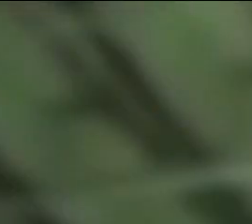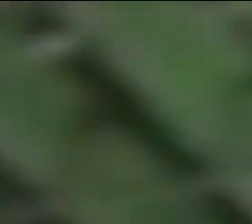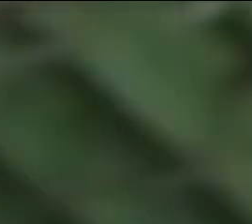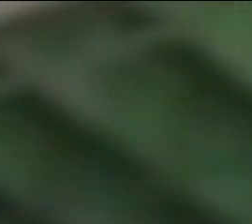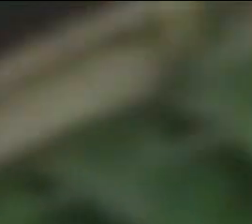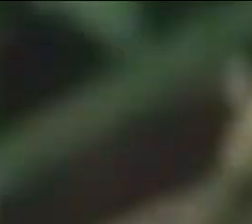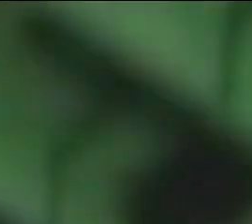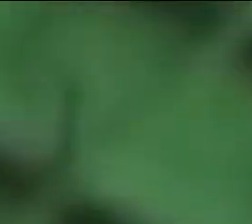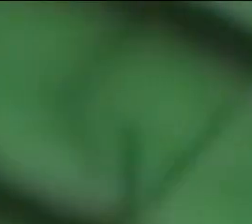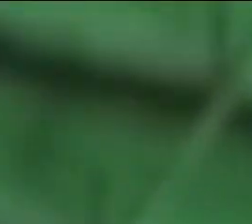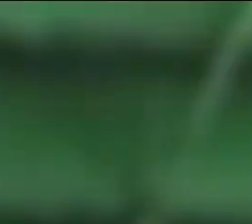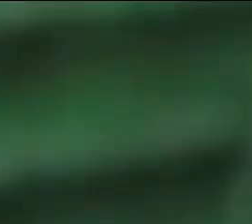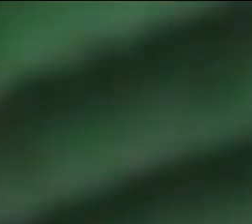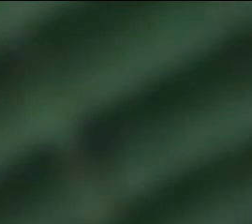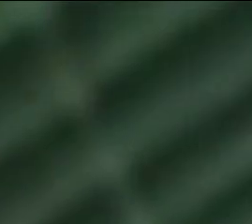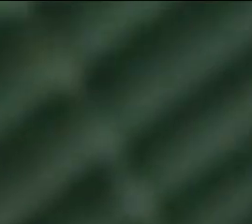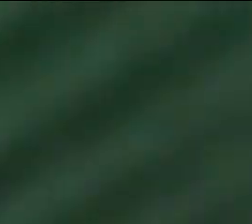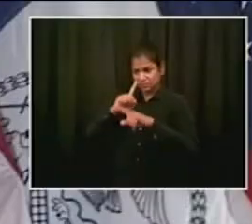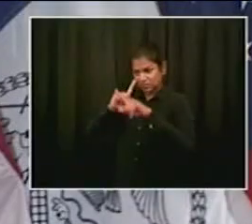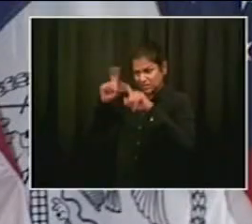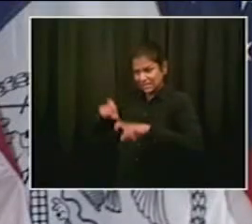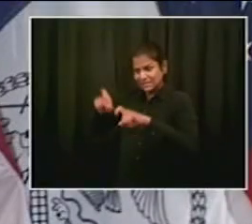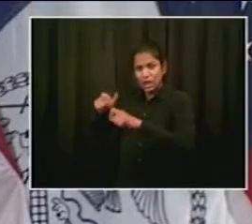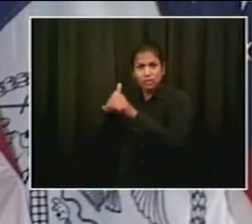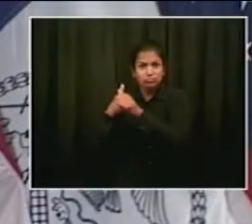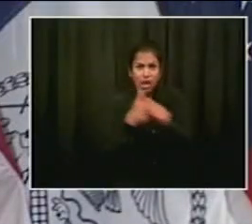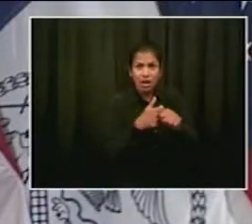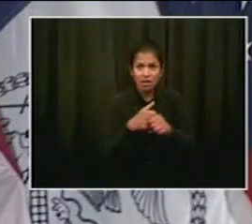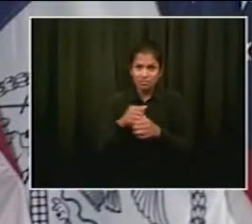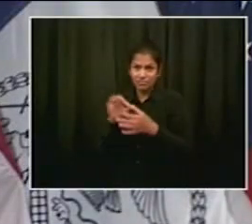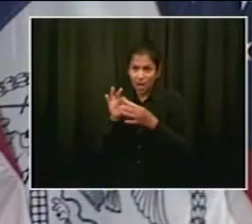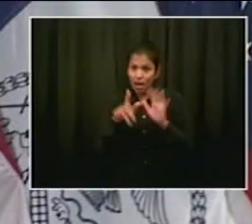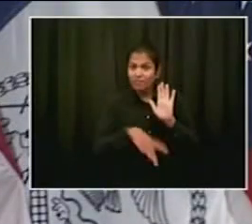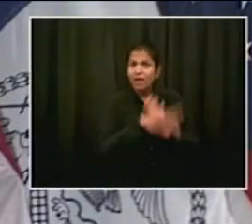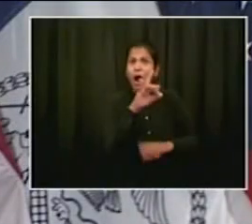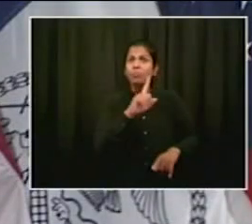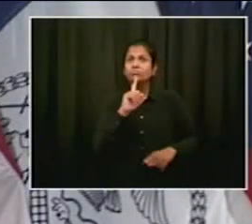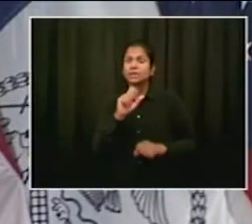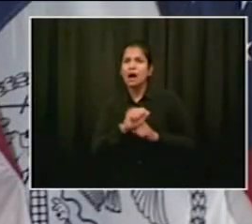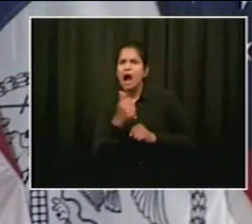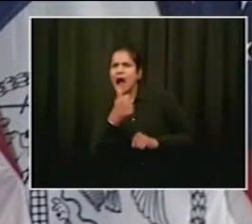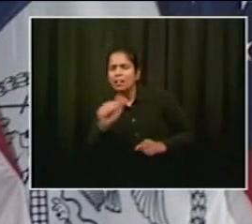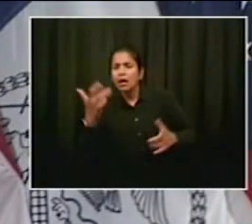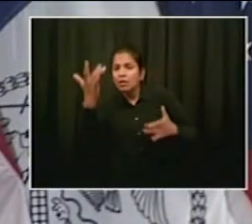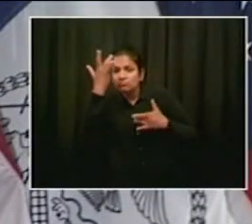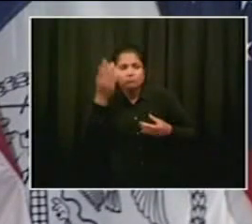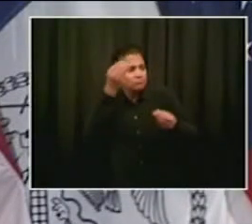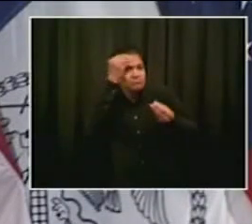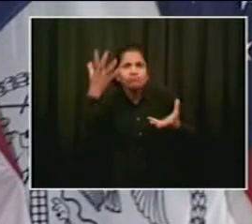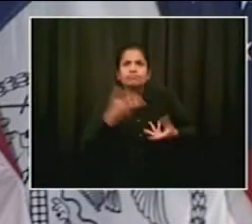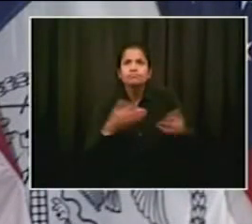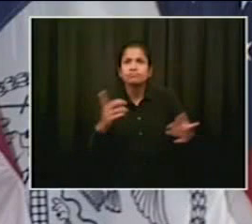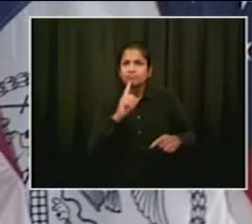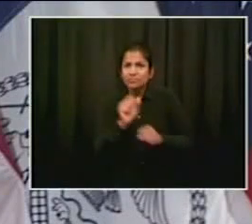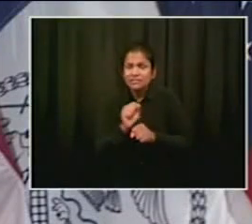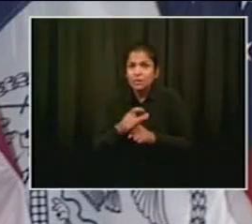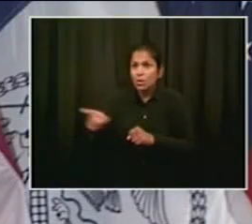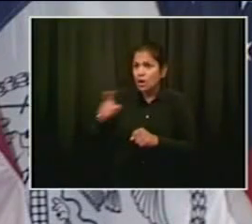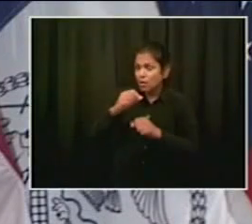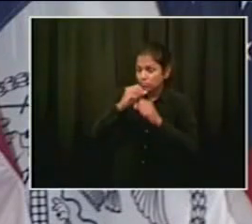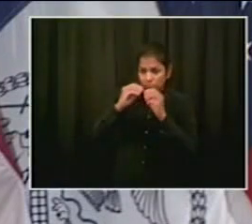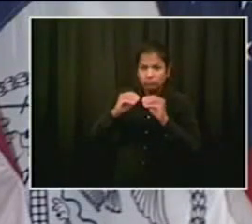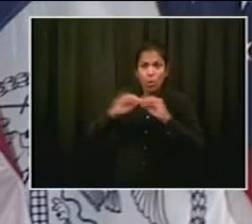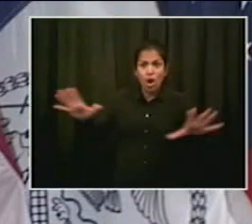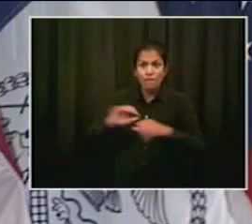avoid them or face the consequences. Whenever we find something where people are not distancing properly, not using face coverings, gathering in